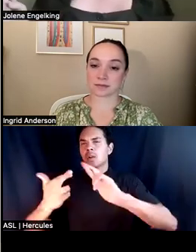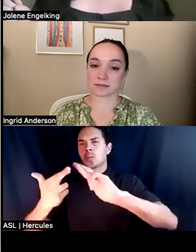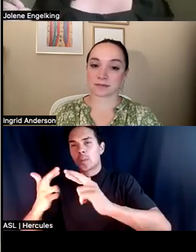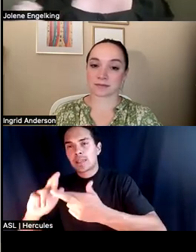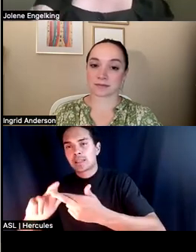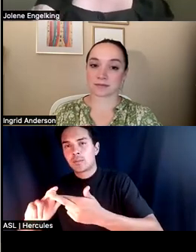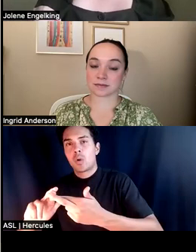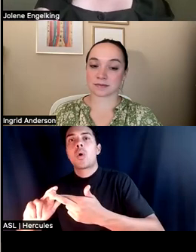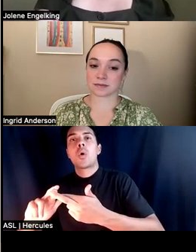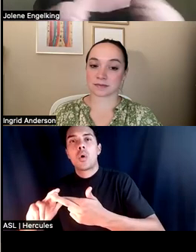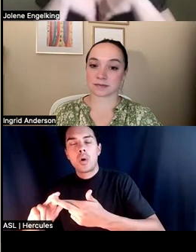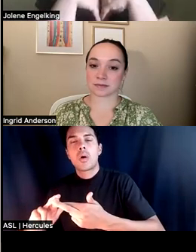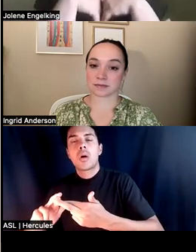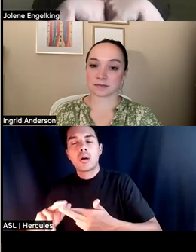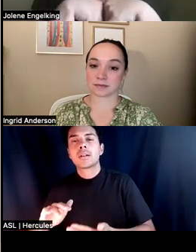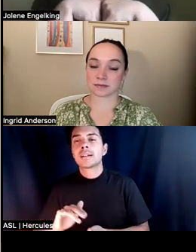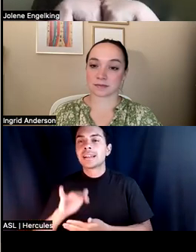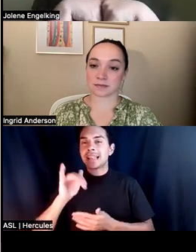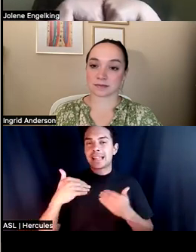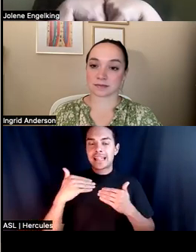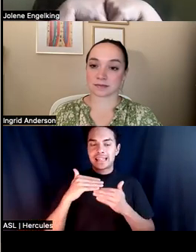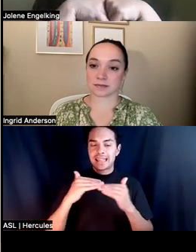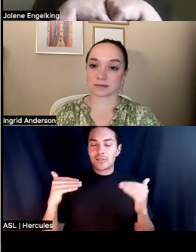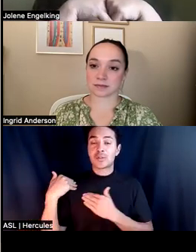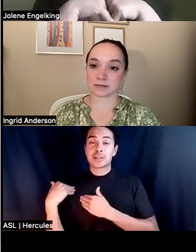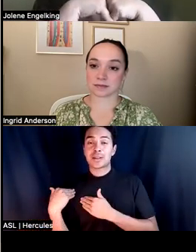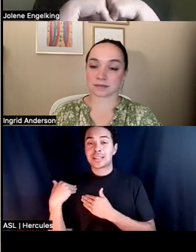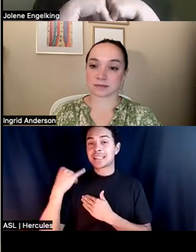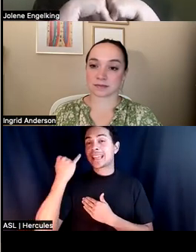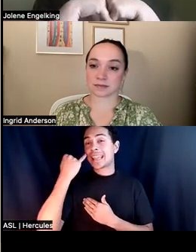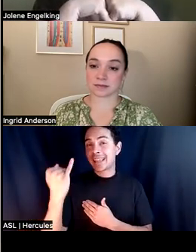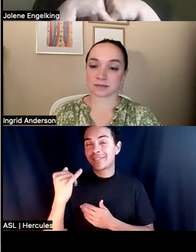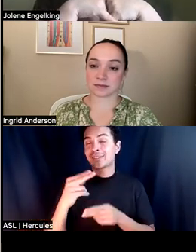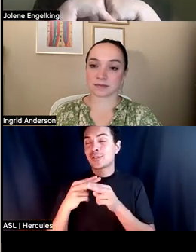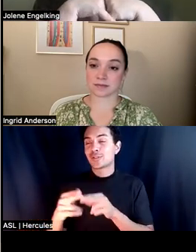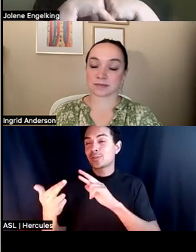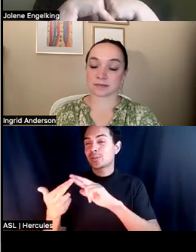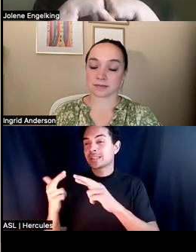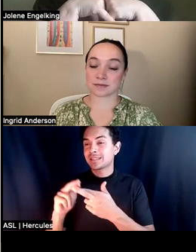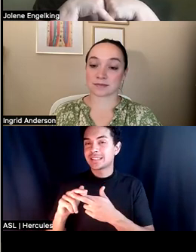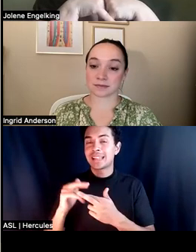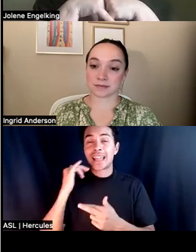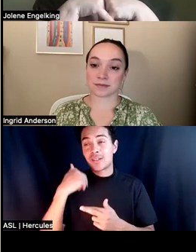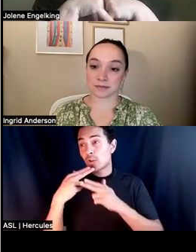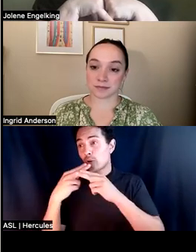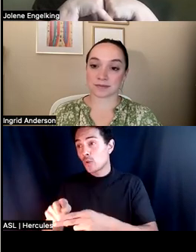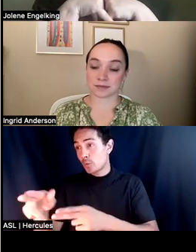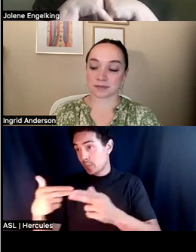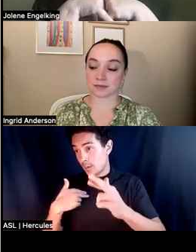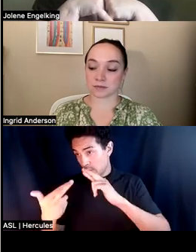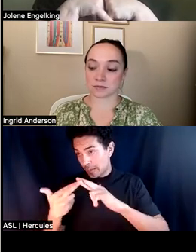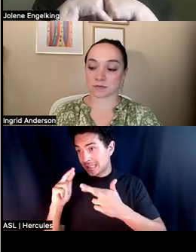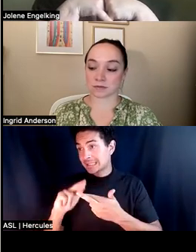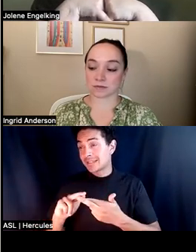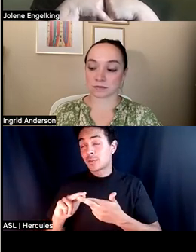way. But also there's a level of responsibility that comes with saying that somebody's your relative, right? And